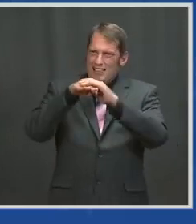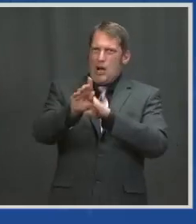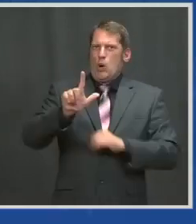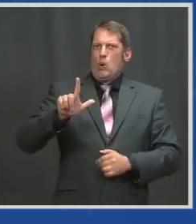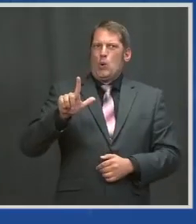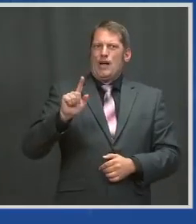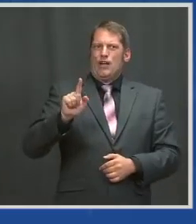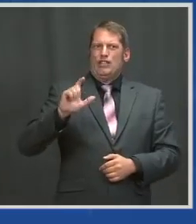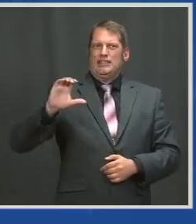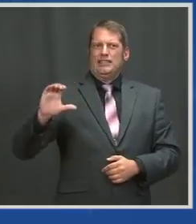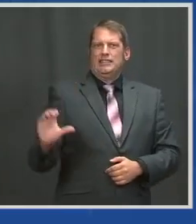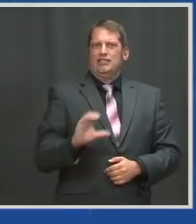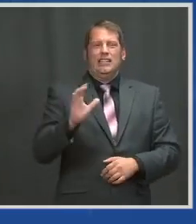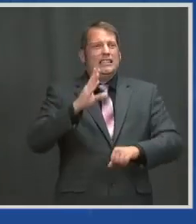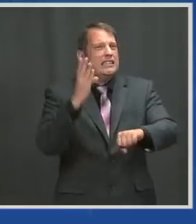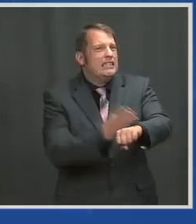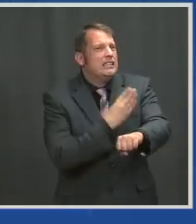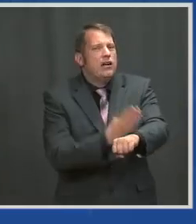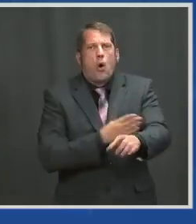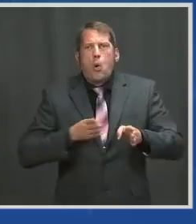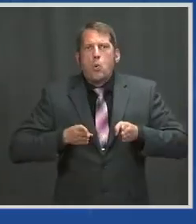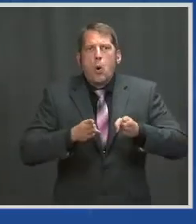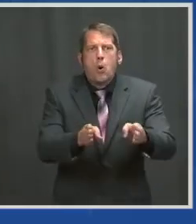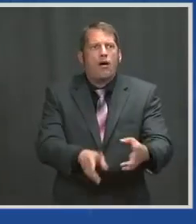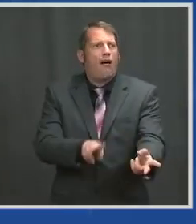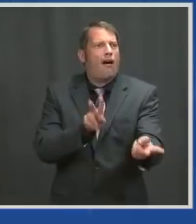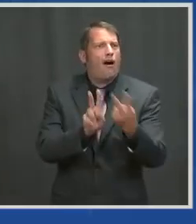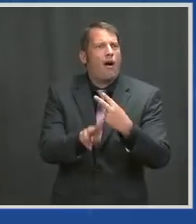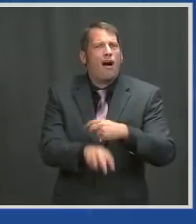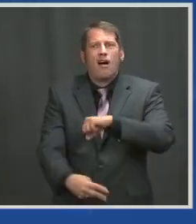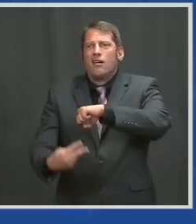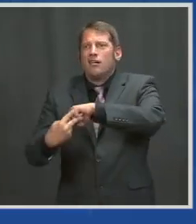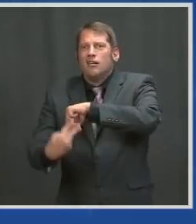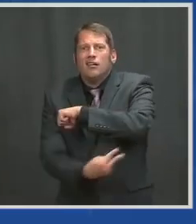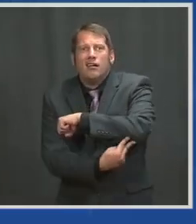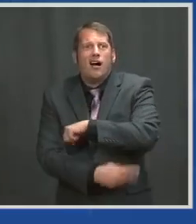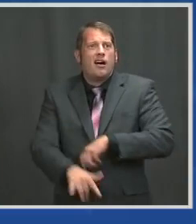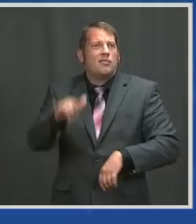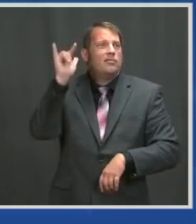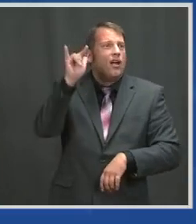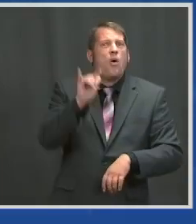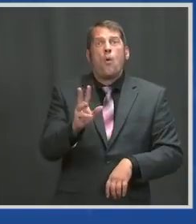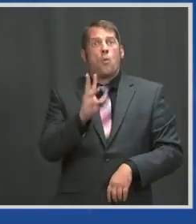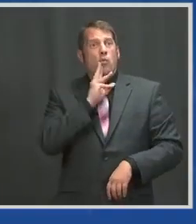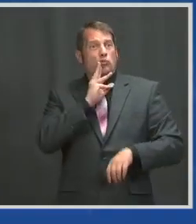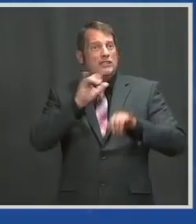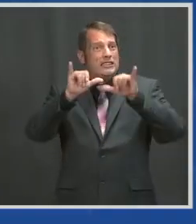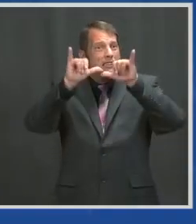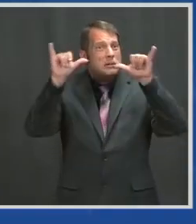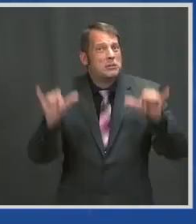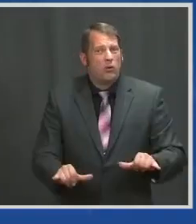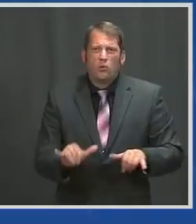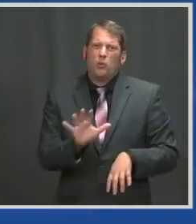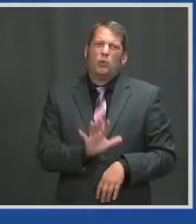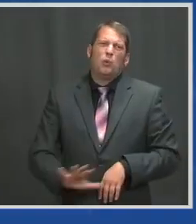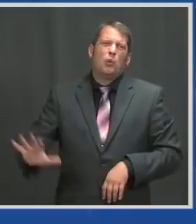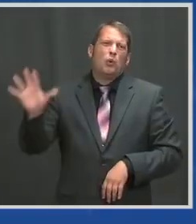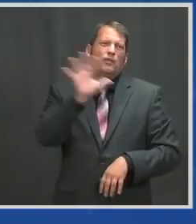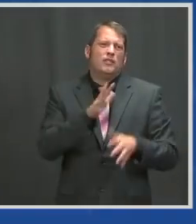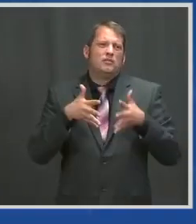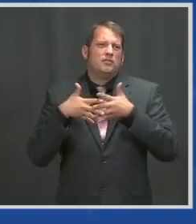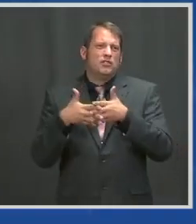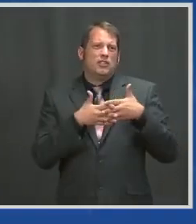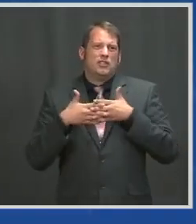and bridges and ports and airports. We've got water systems all over the country that need repair. There are